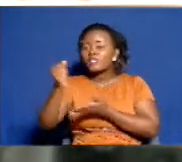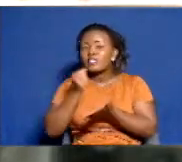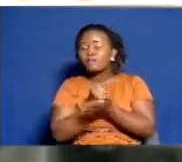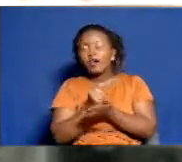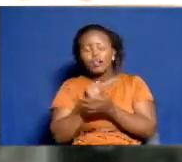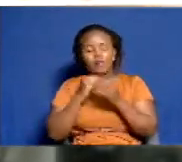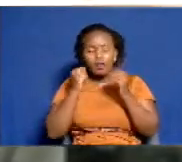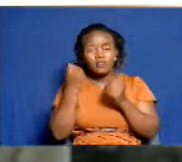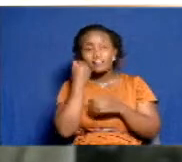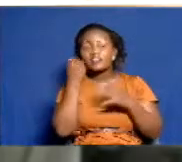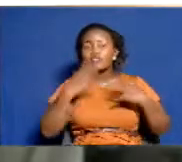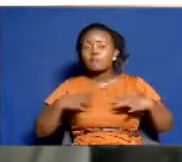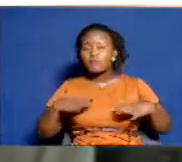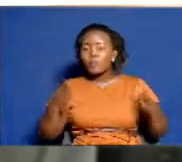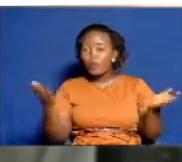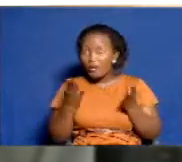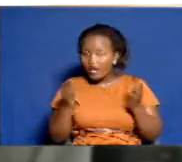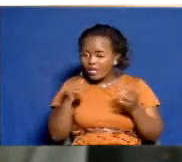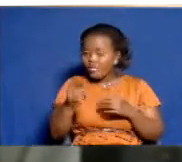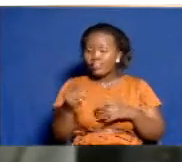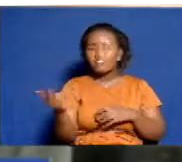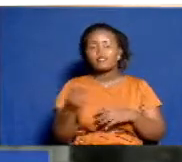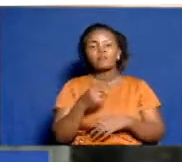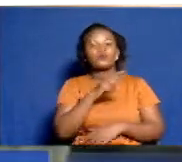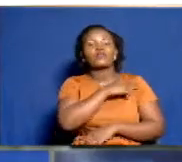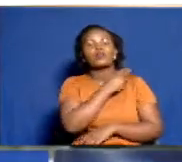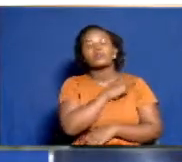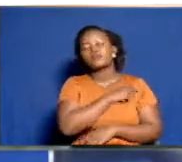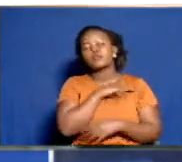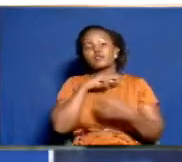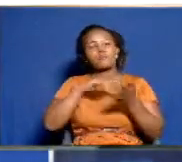So oxygen is a very crucial part of